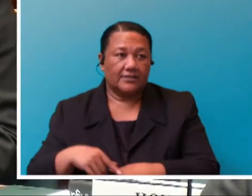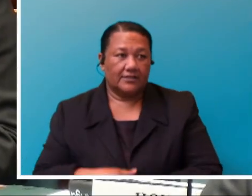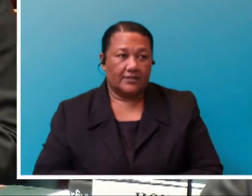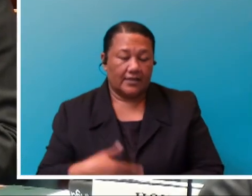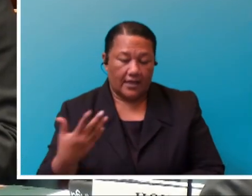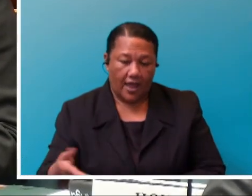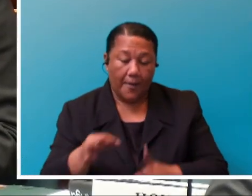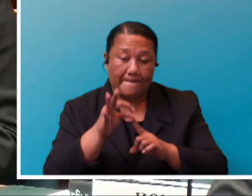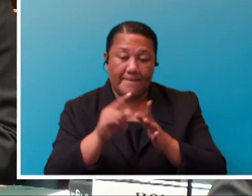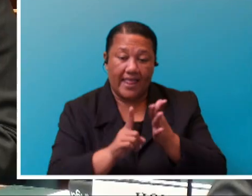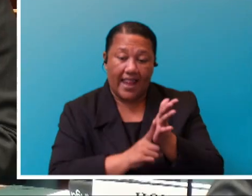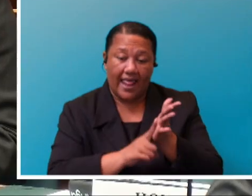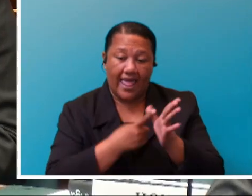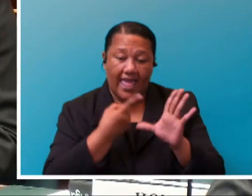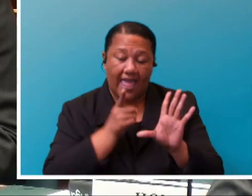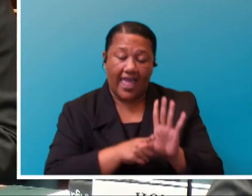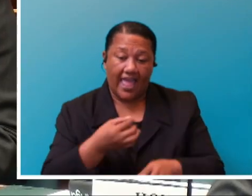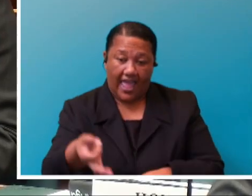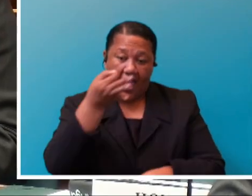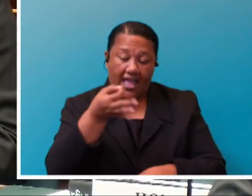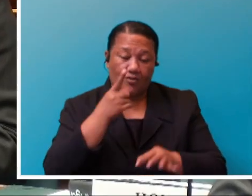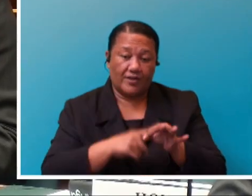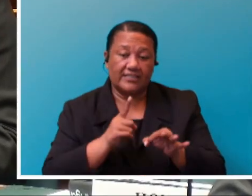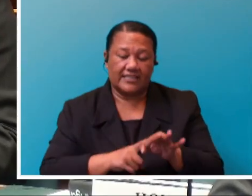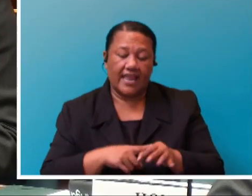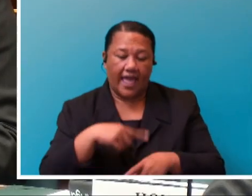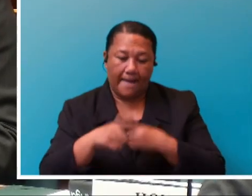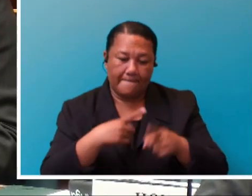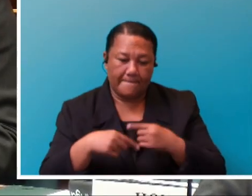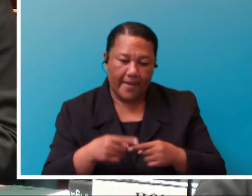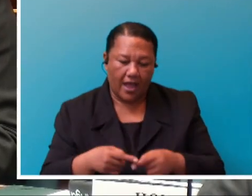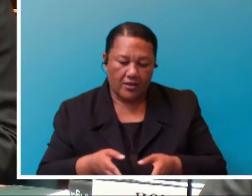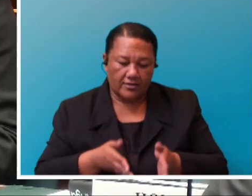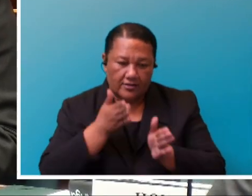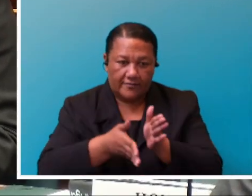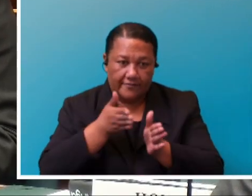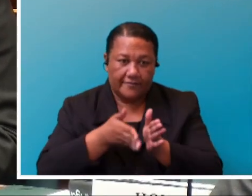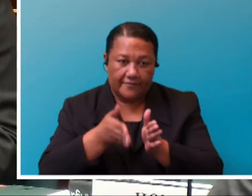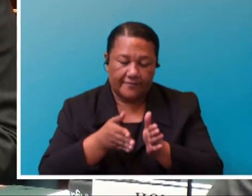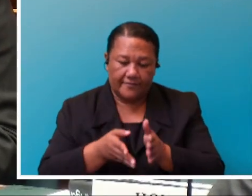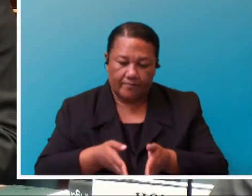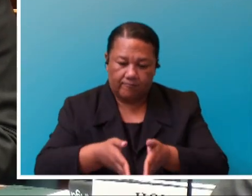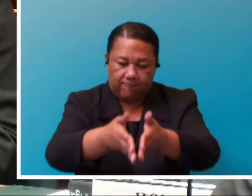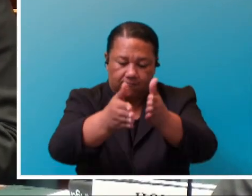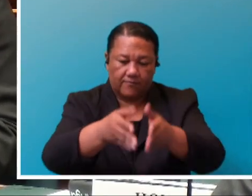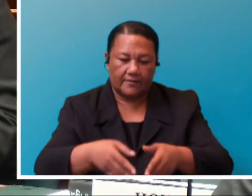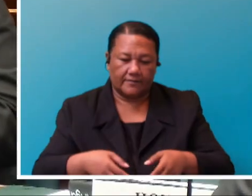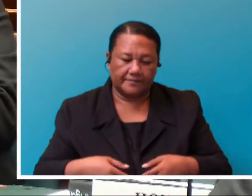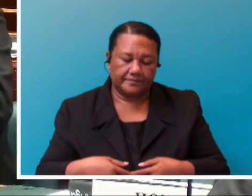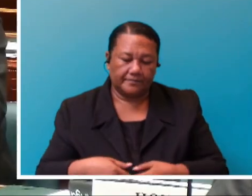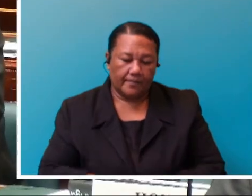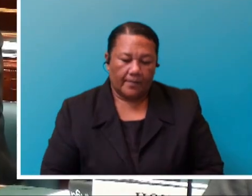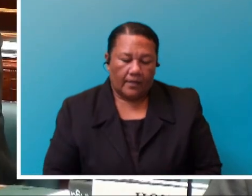Pillai regarding the extension and construction of railway network. I must highlight, Mr. Speaker, that this is